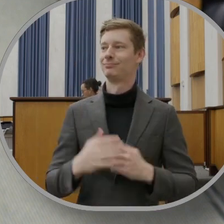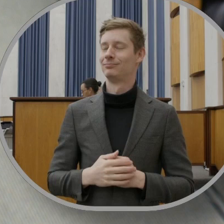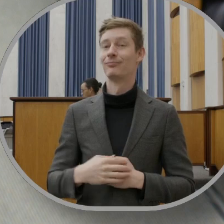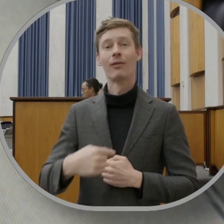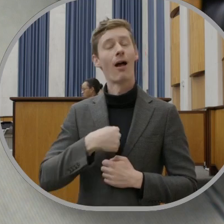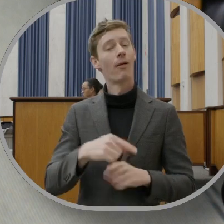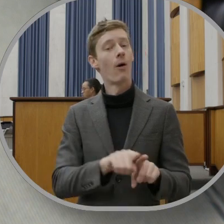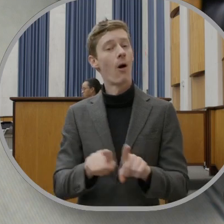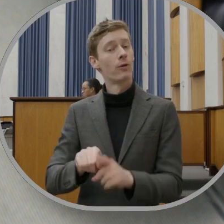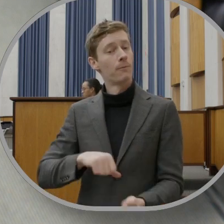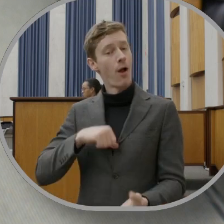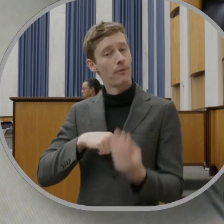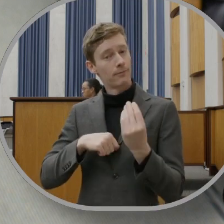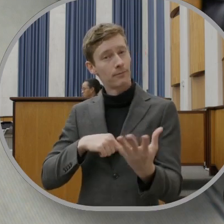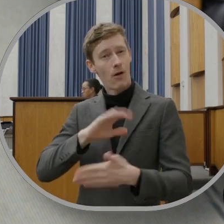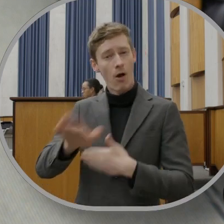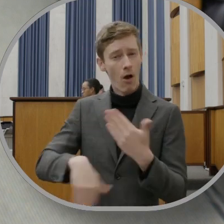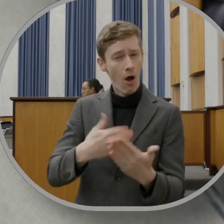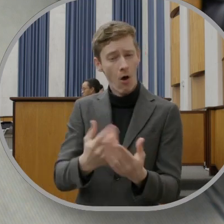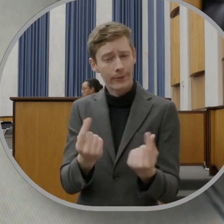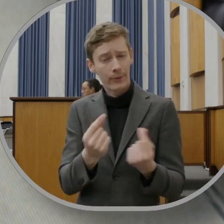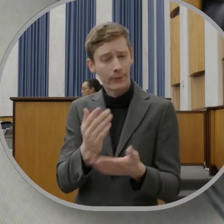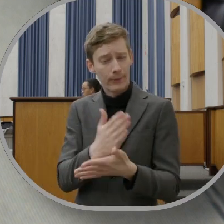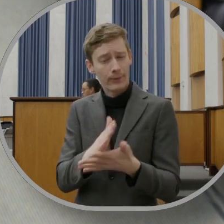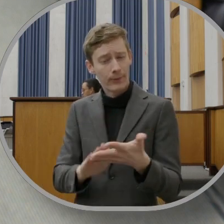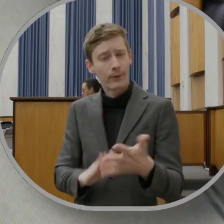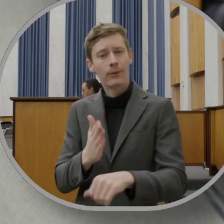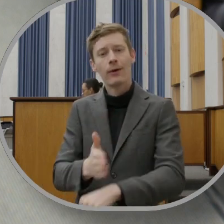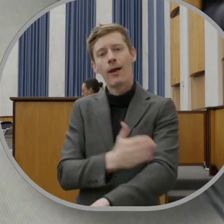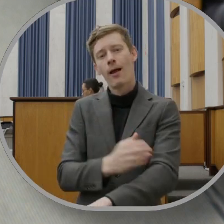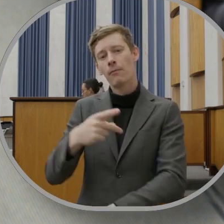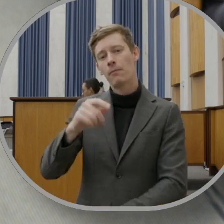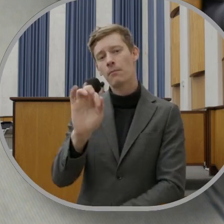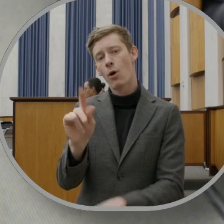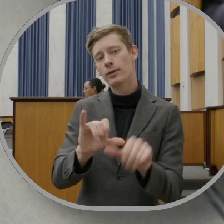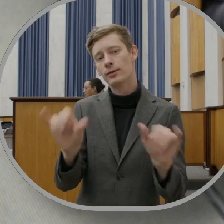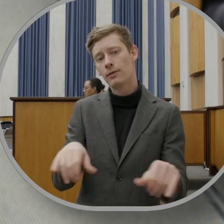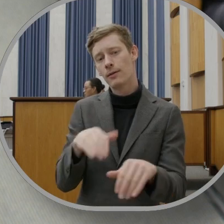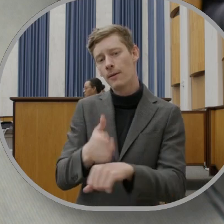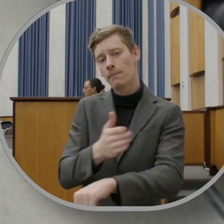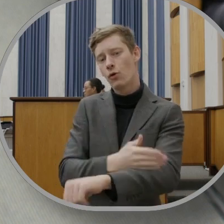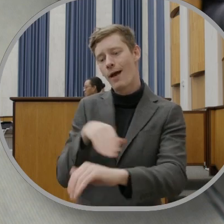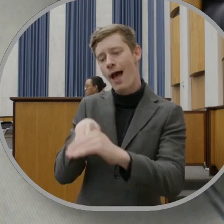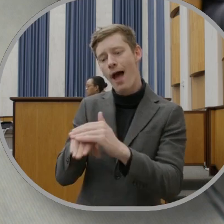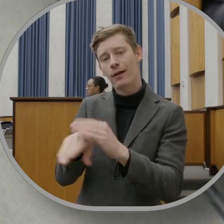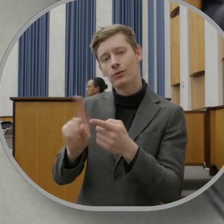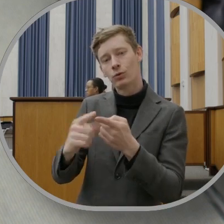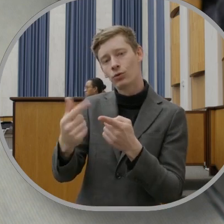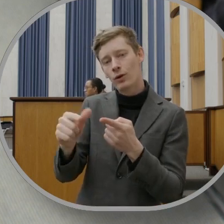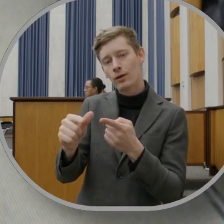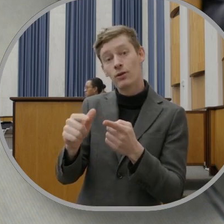I'm also proud of all we have done to enhance our park system and improve access to green space through our Parks and